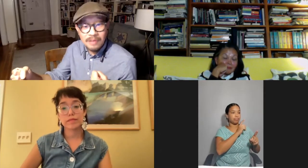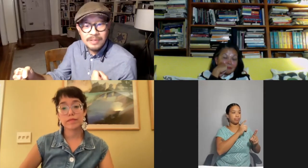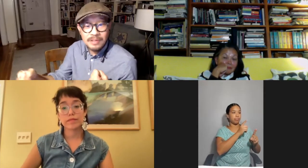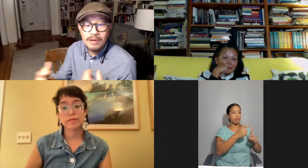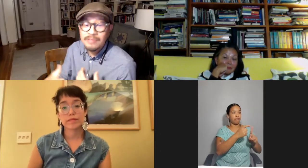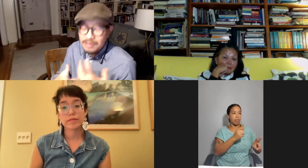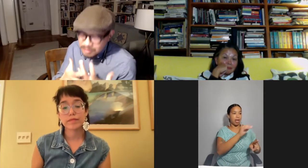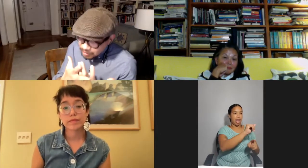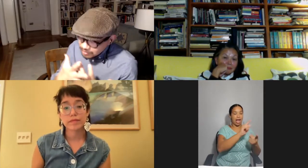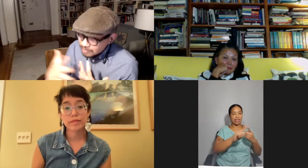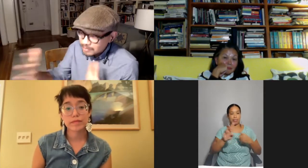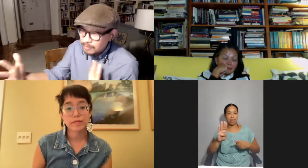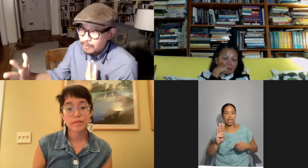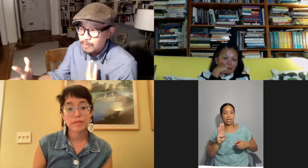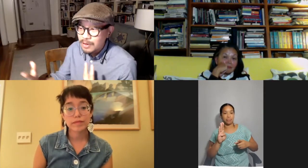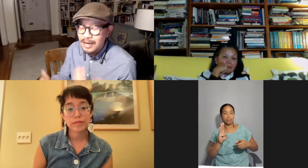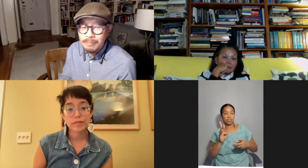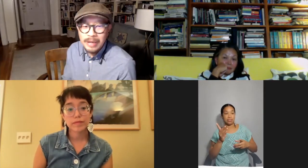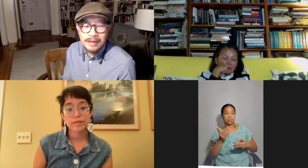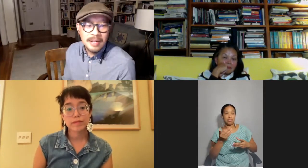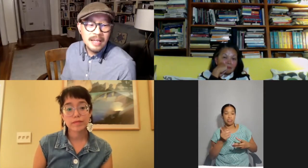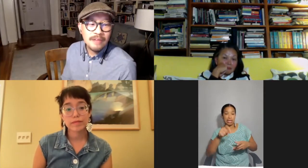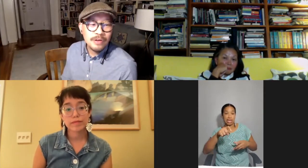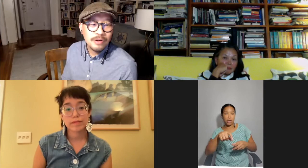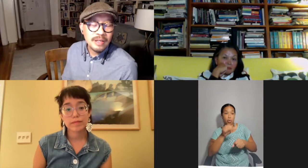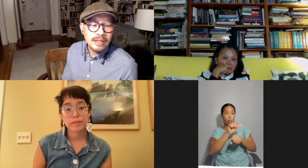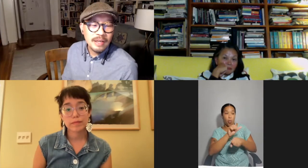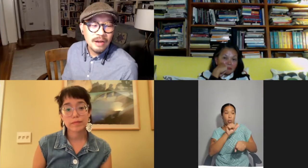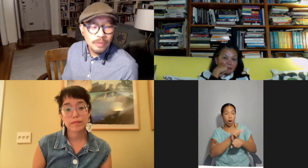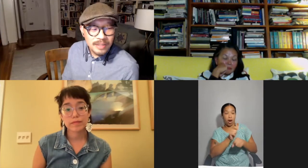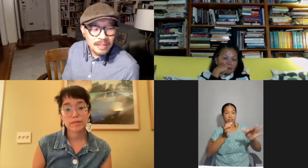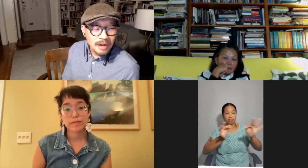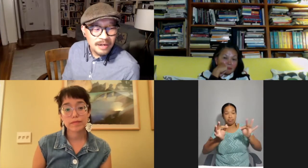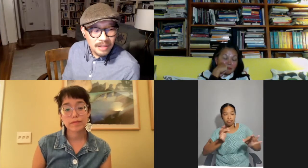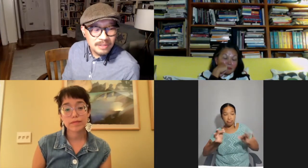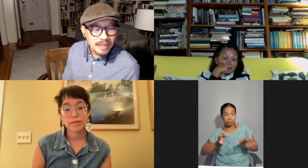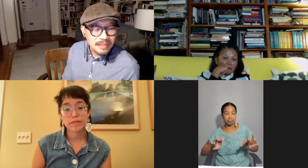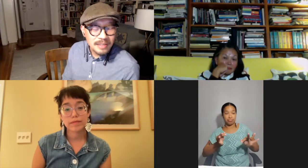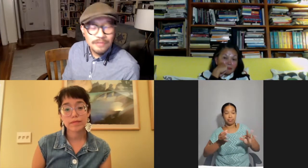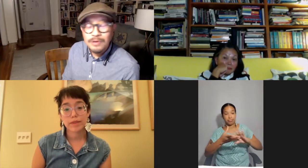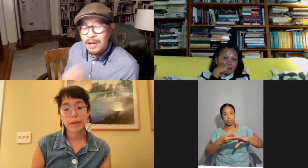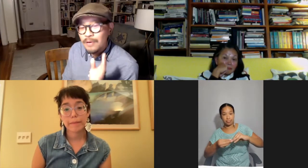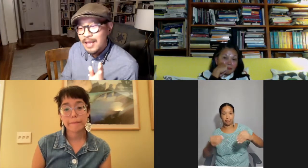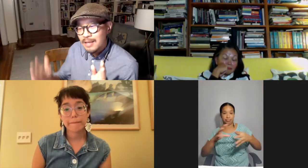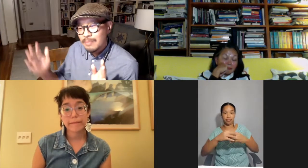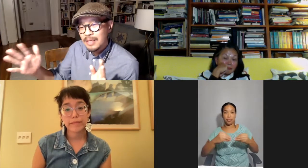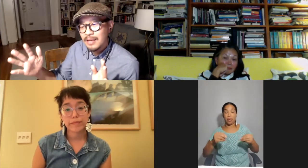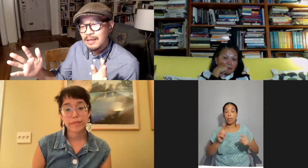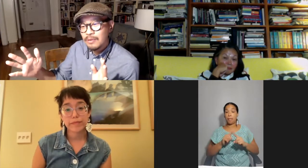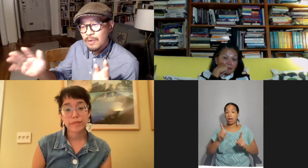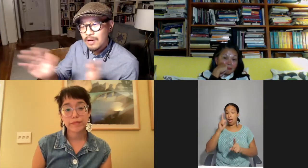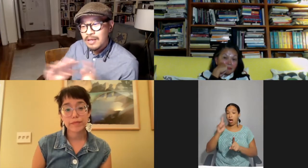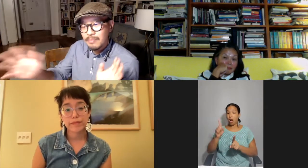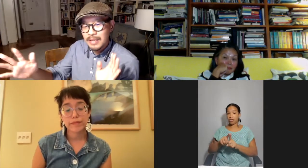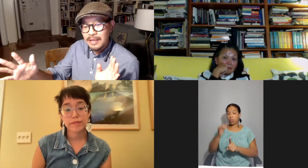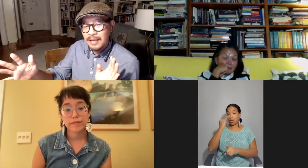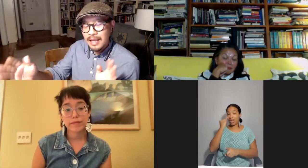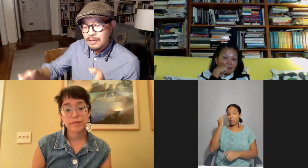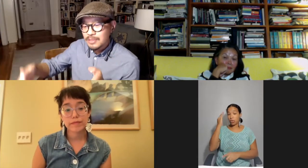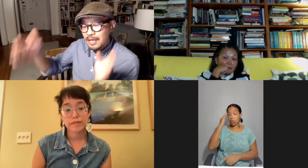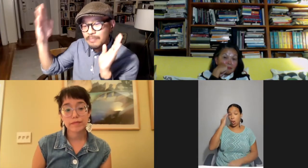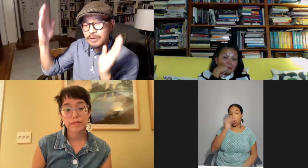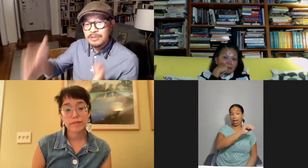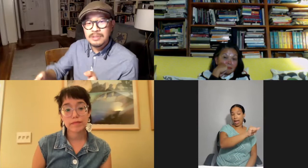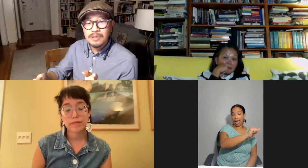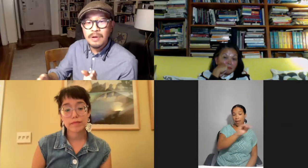B. Often you have to work it out. But if you, on another sense, if you know A and B, where you're going to be,